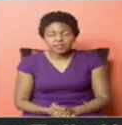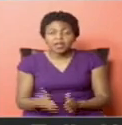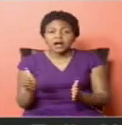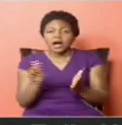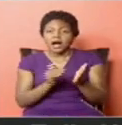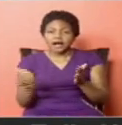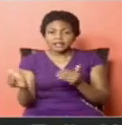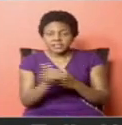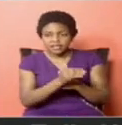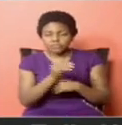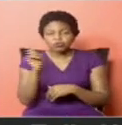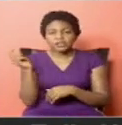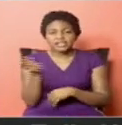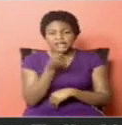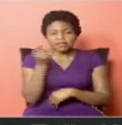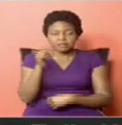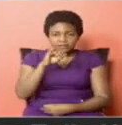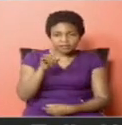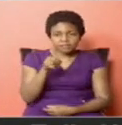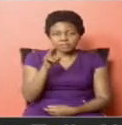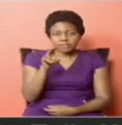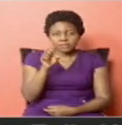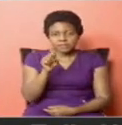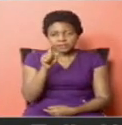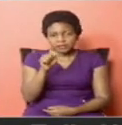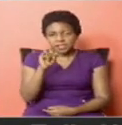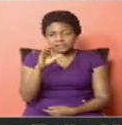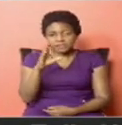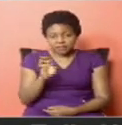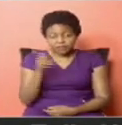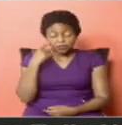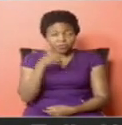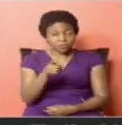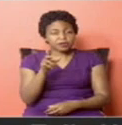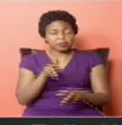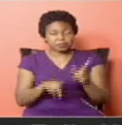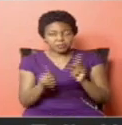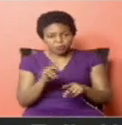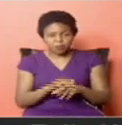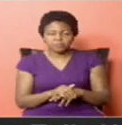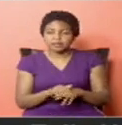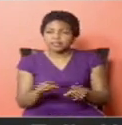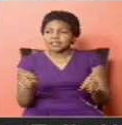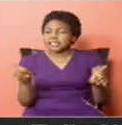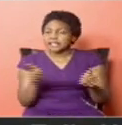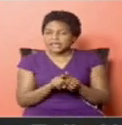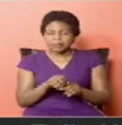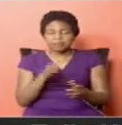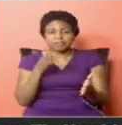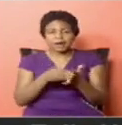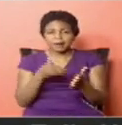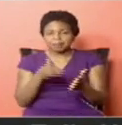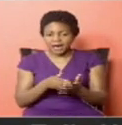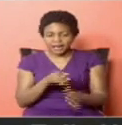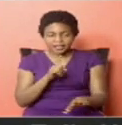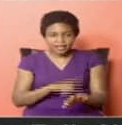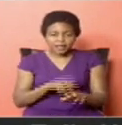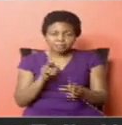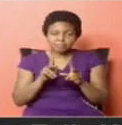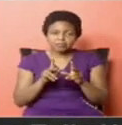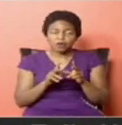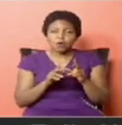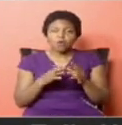Access to justice for such a people has also been limited during the lockdown.